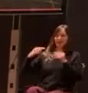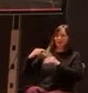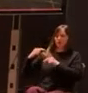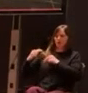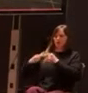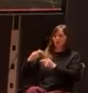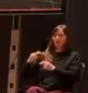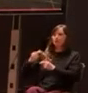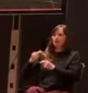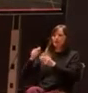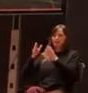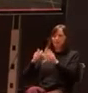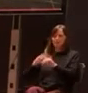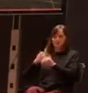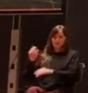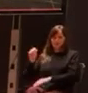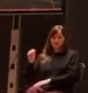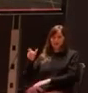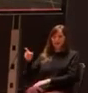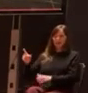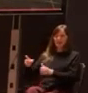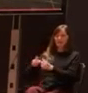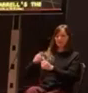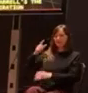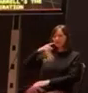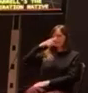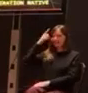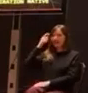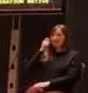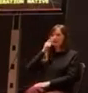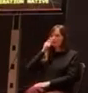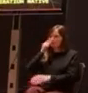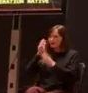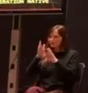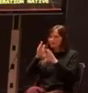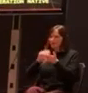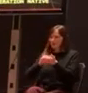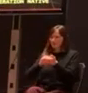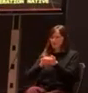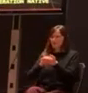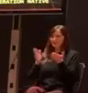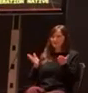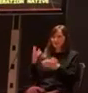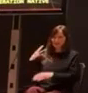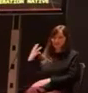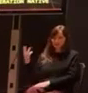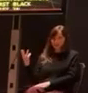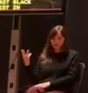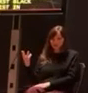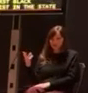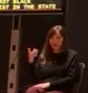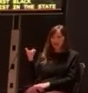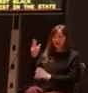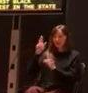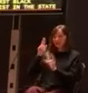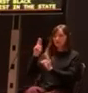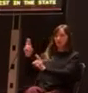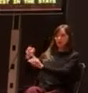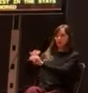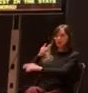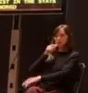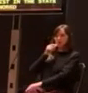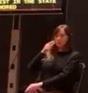native, was the first Black dermatologist in the state and was honored by the